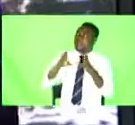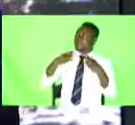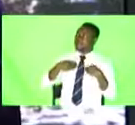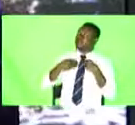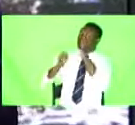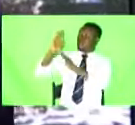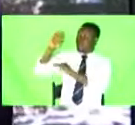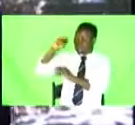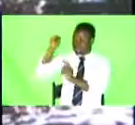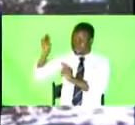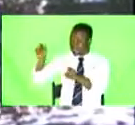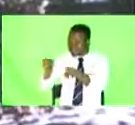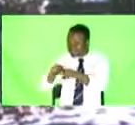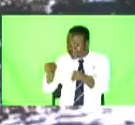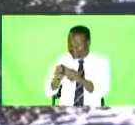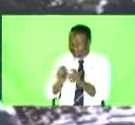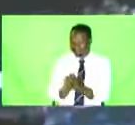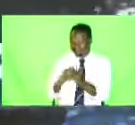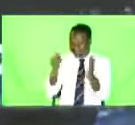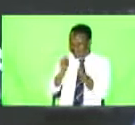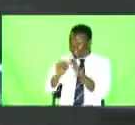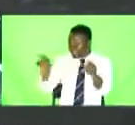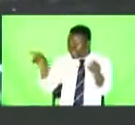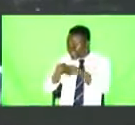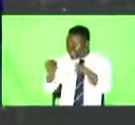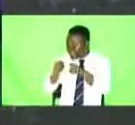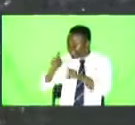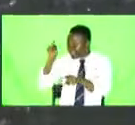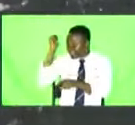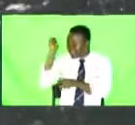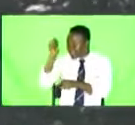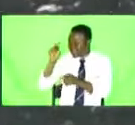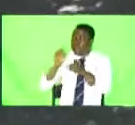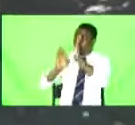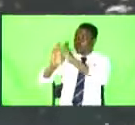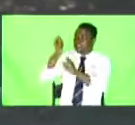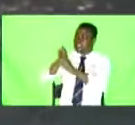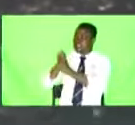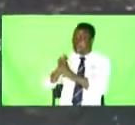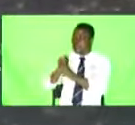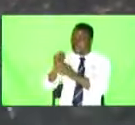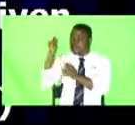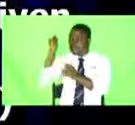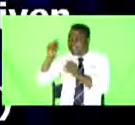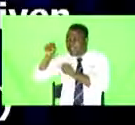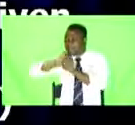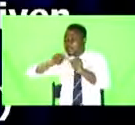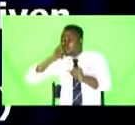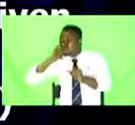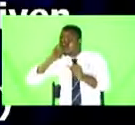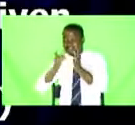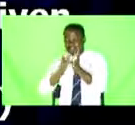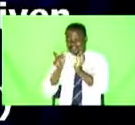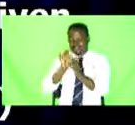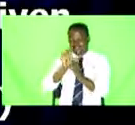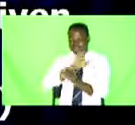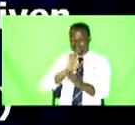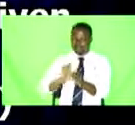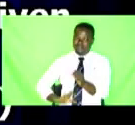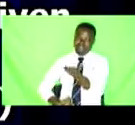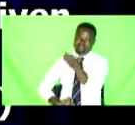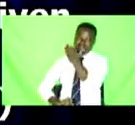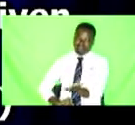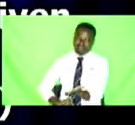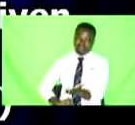testimony. And this is the testimony God has given about his Son. So let's move on to the next verse.